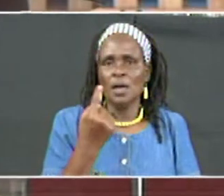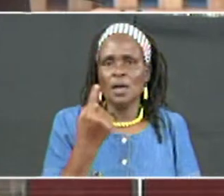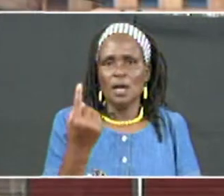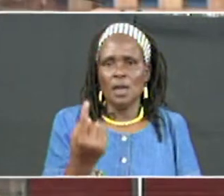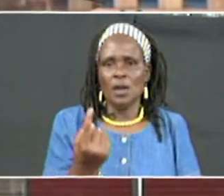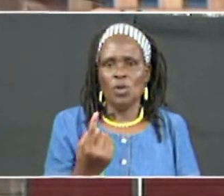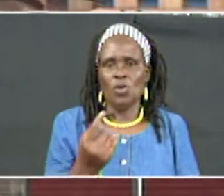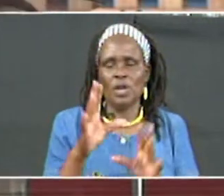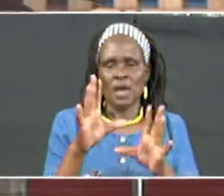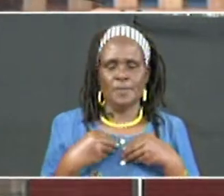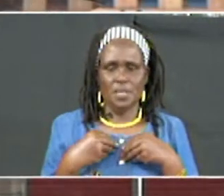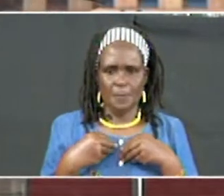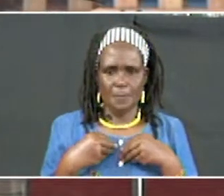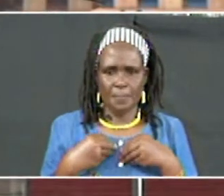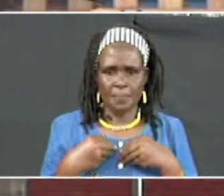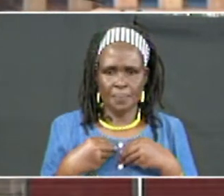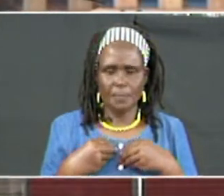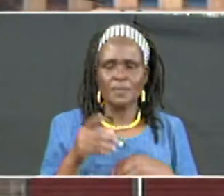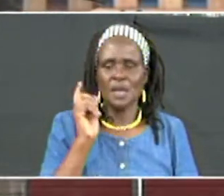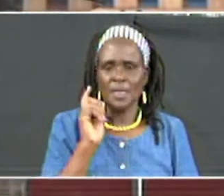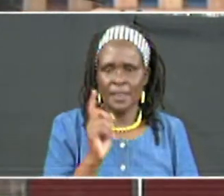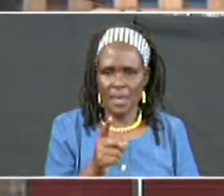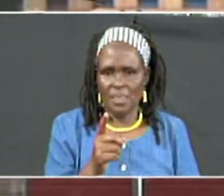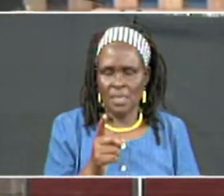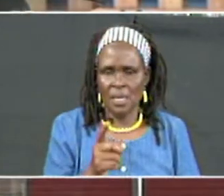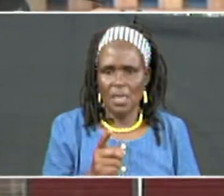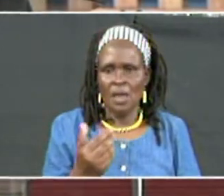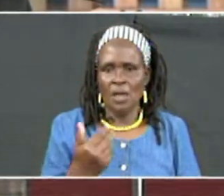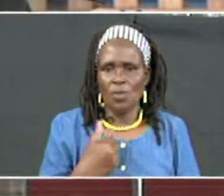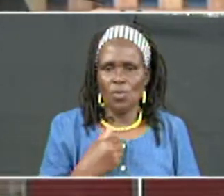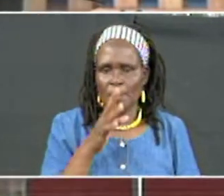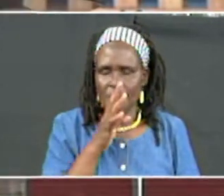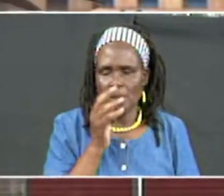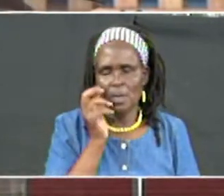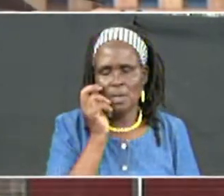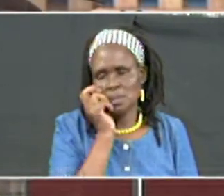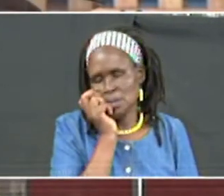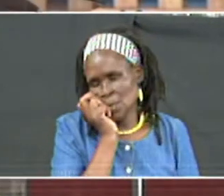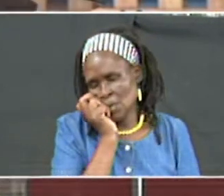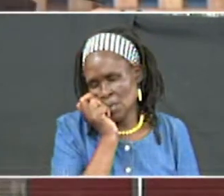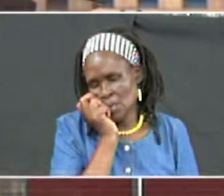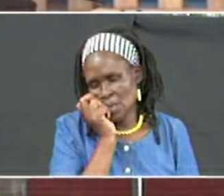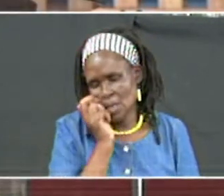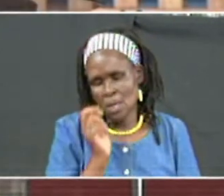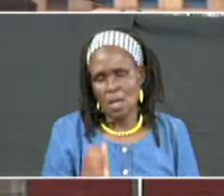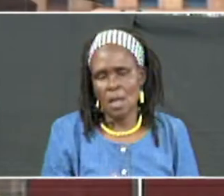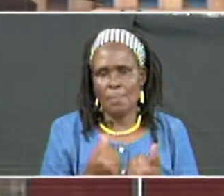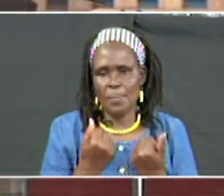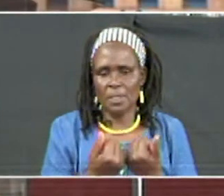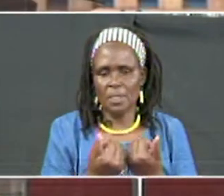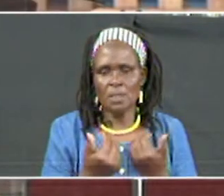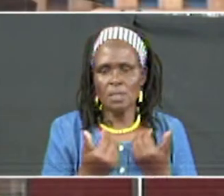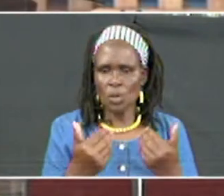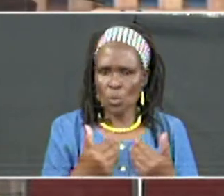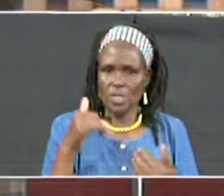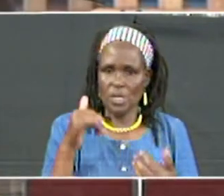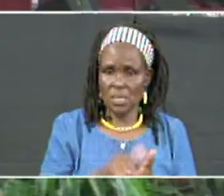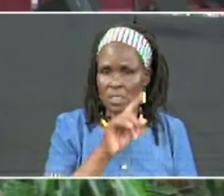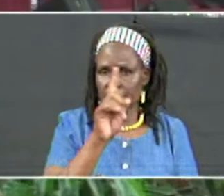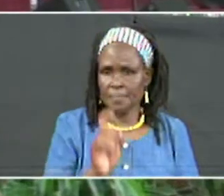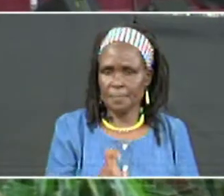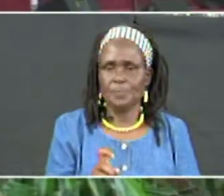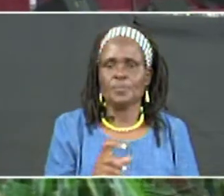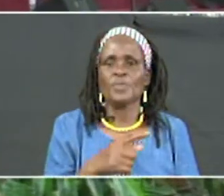accepted. That would be a sad affair, wouldn't it? And yet the house